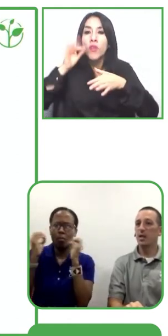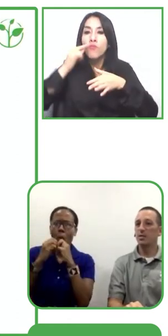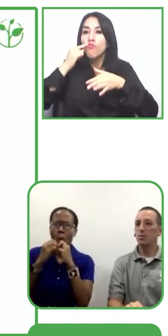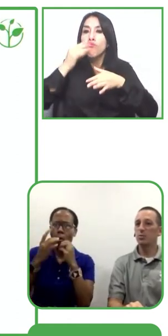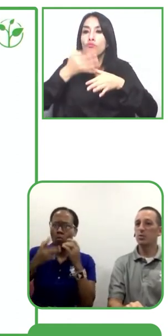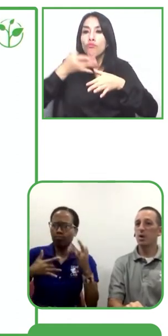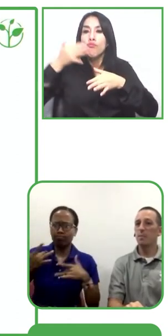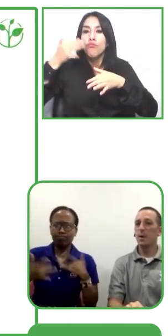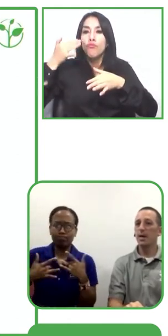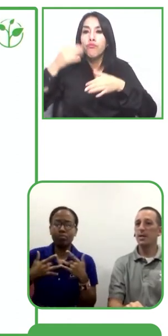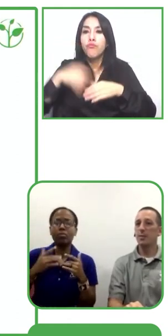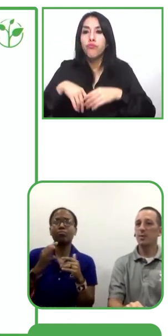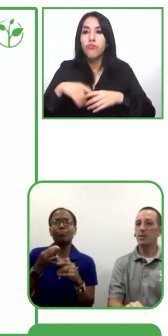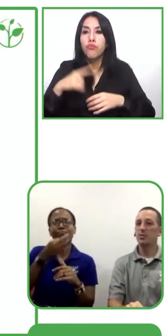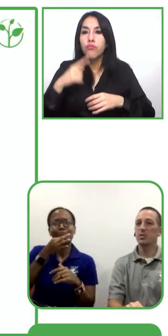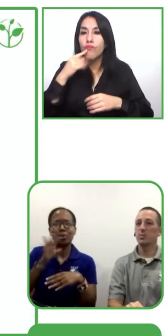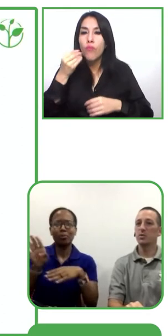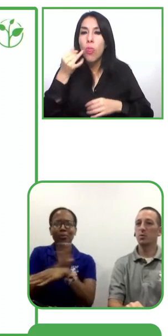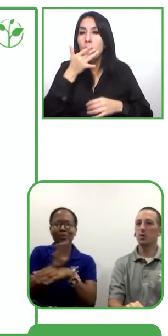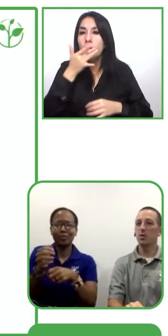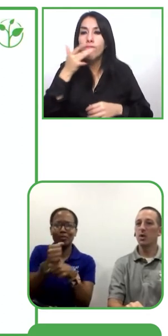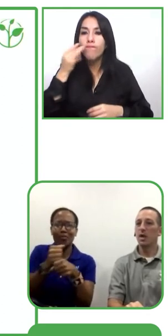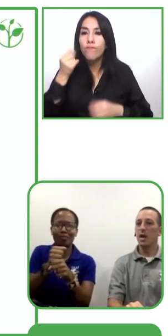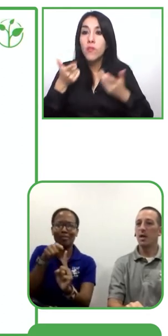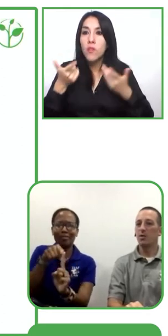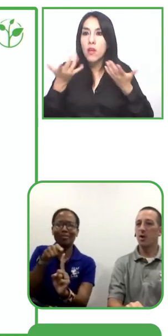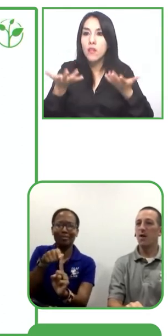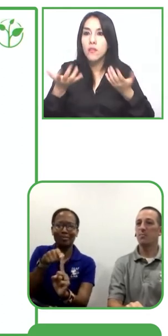and craft better coffee.